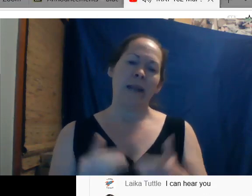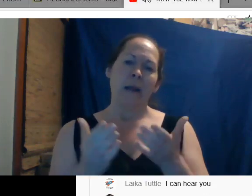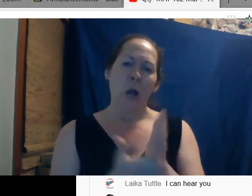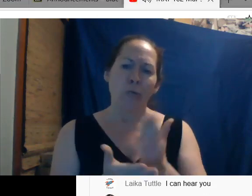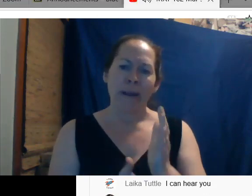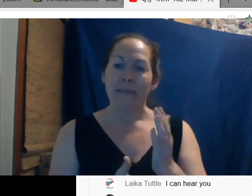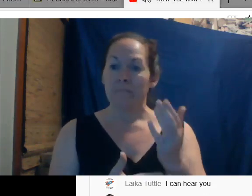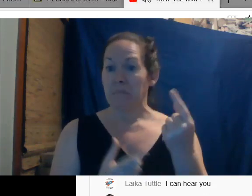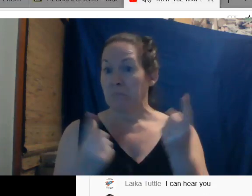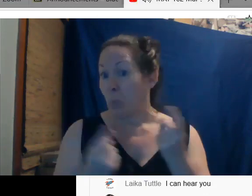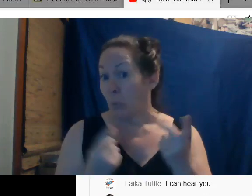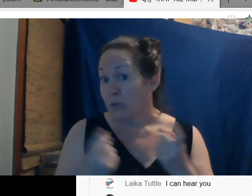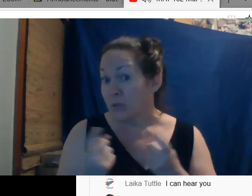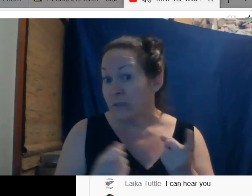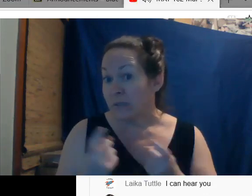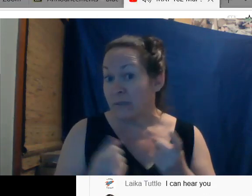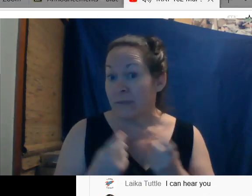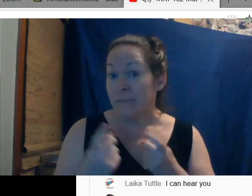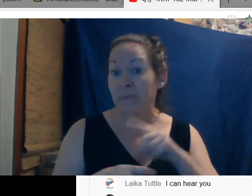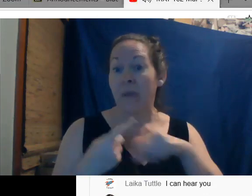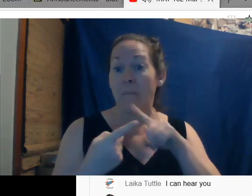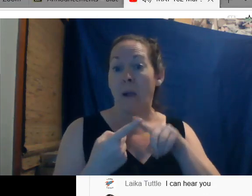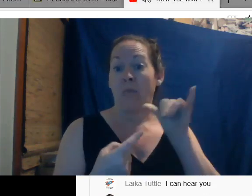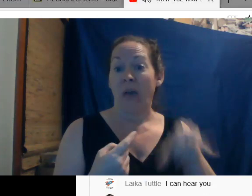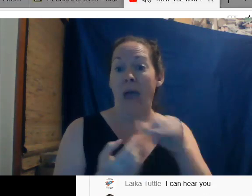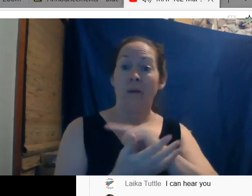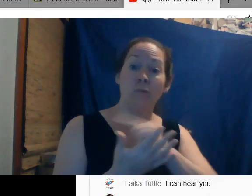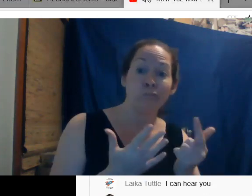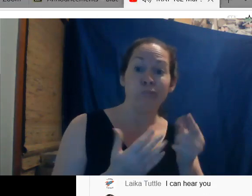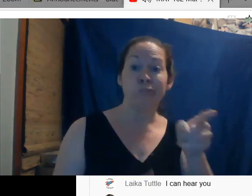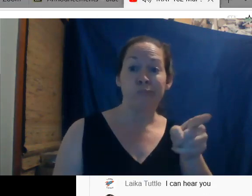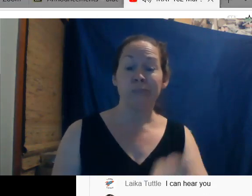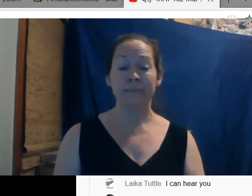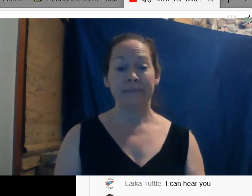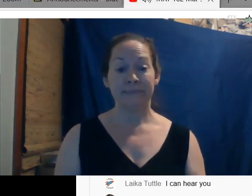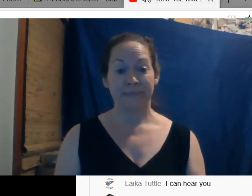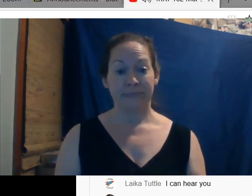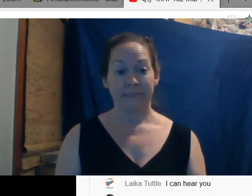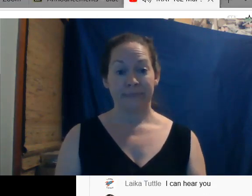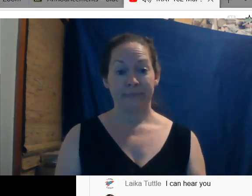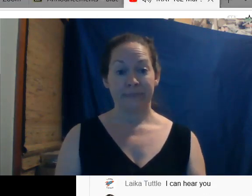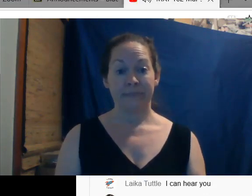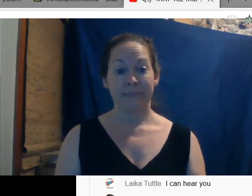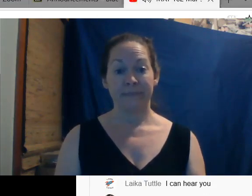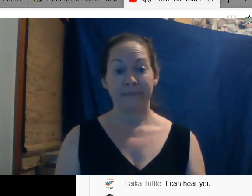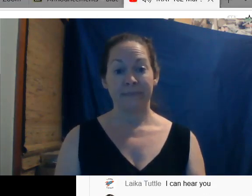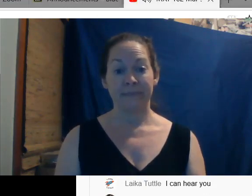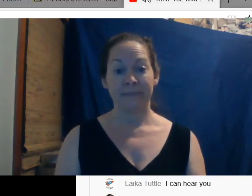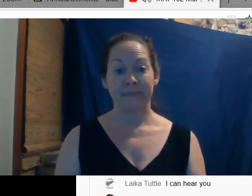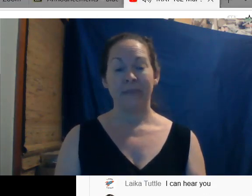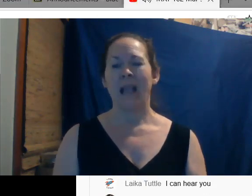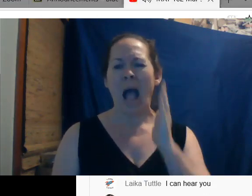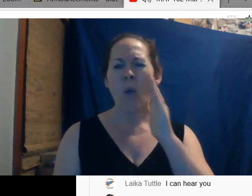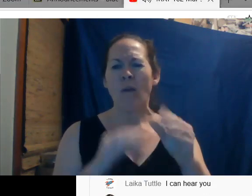Any questions on any of this? I will fix the audio on the videos I have there. I'll put some subdivisions on